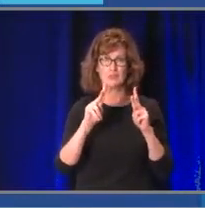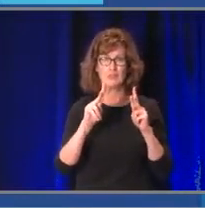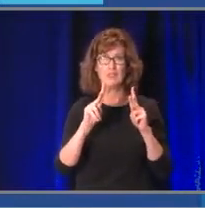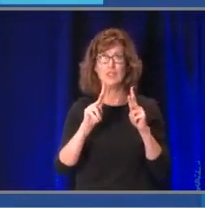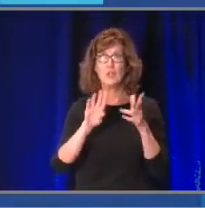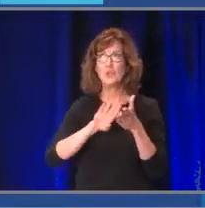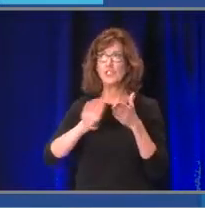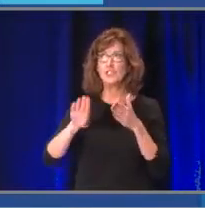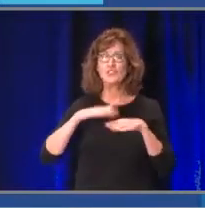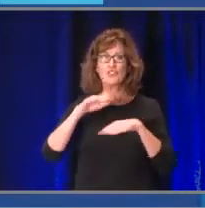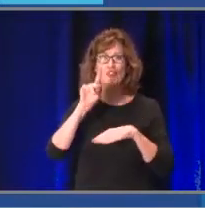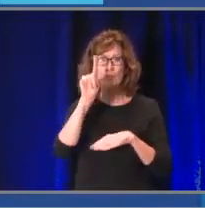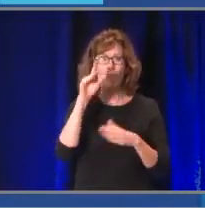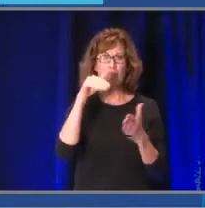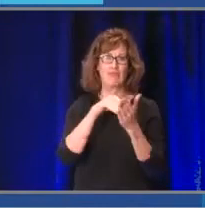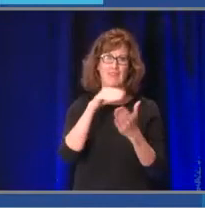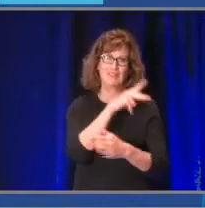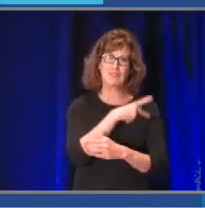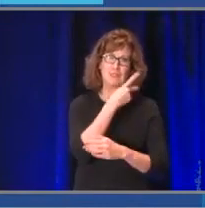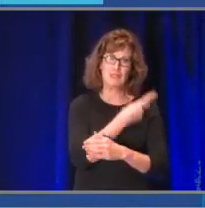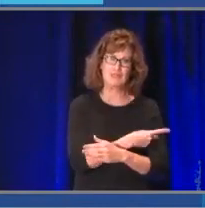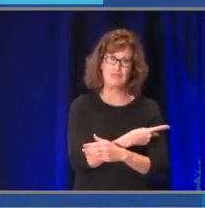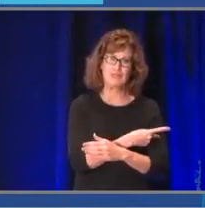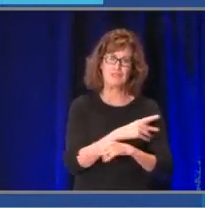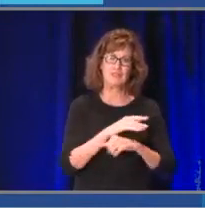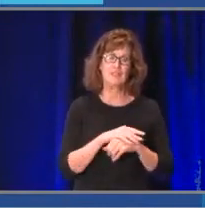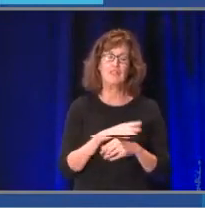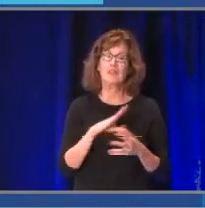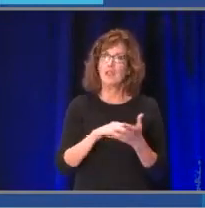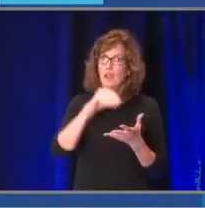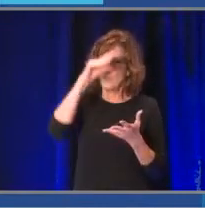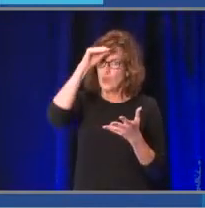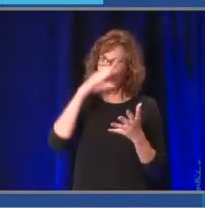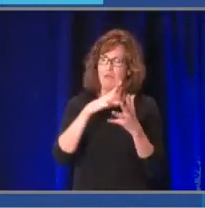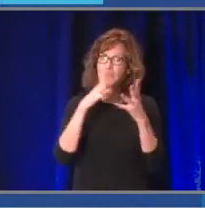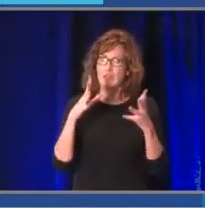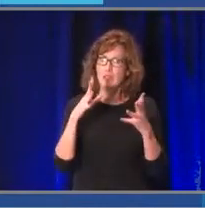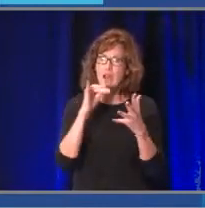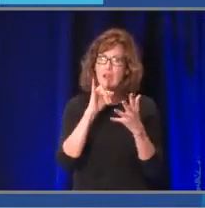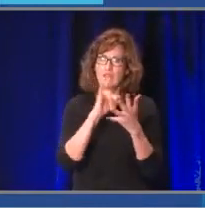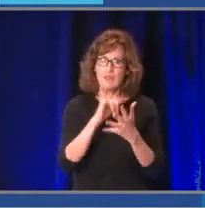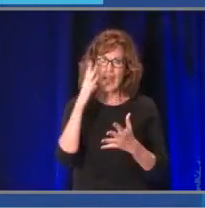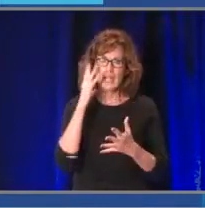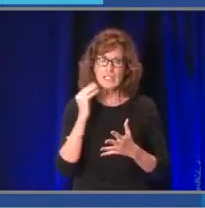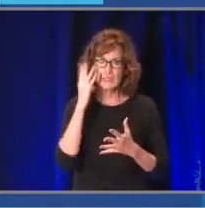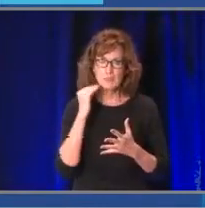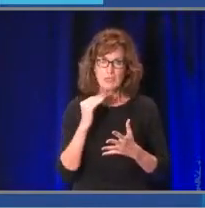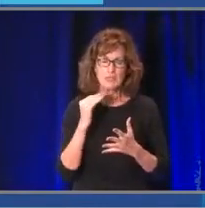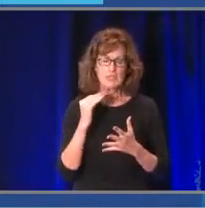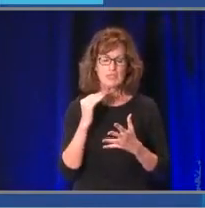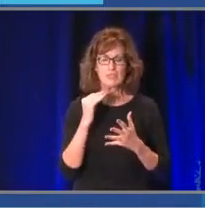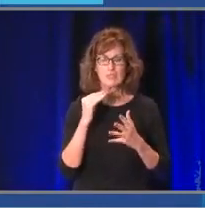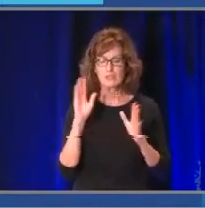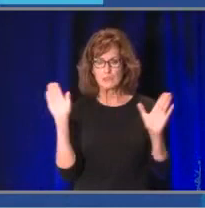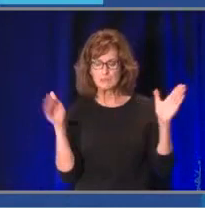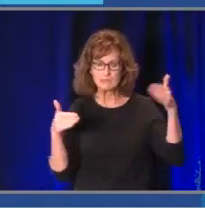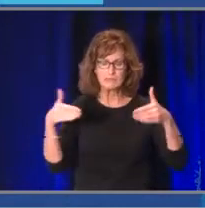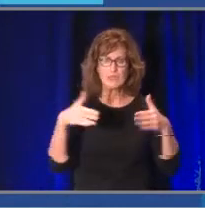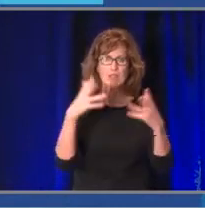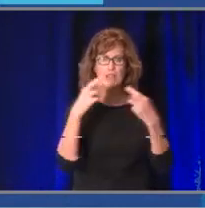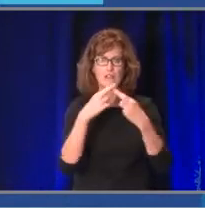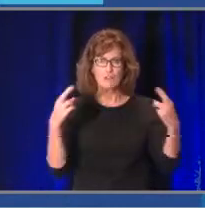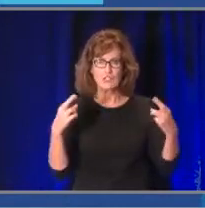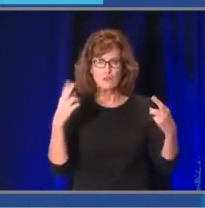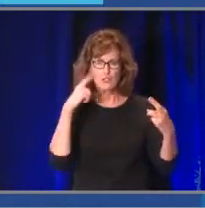1,000 patients. I think, learned a lot from that. We directed a lot of different resources for that. But I